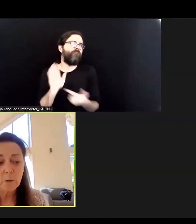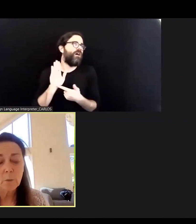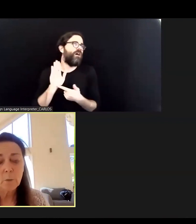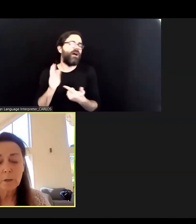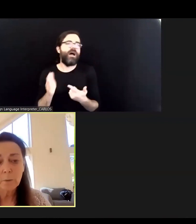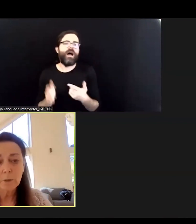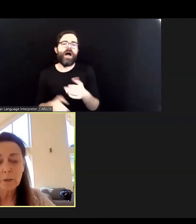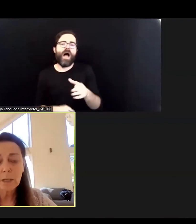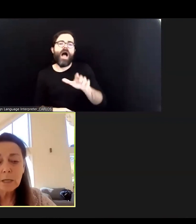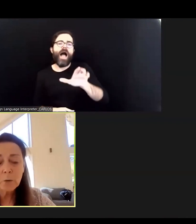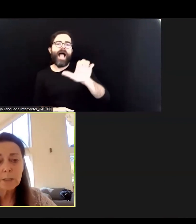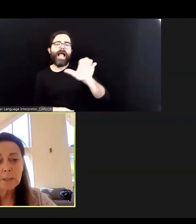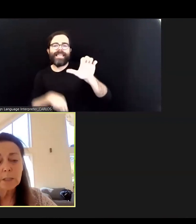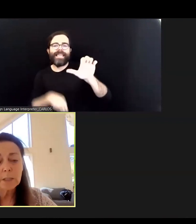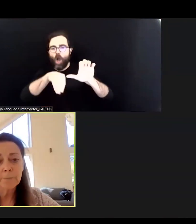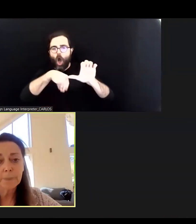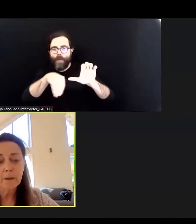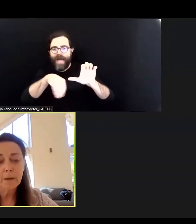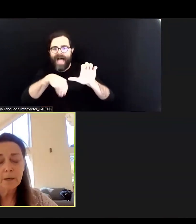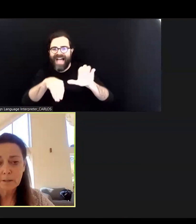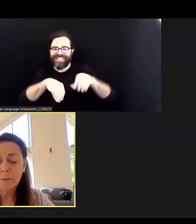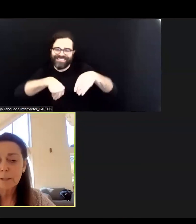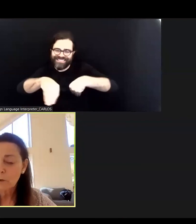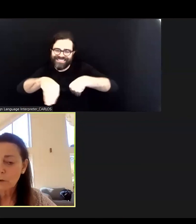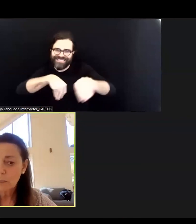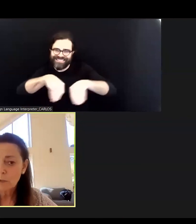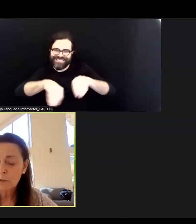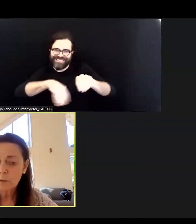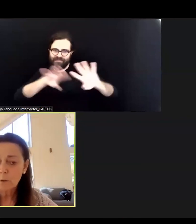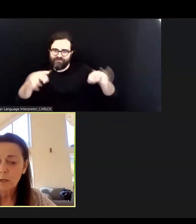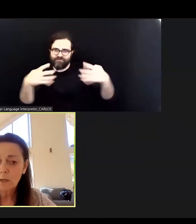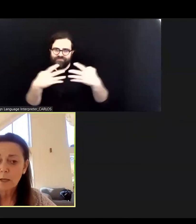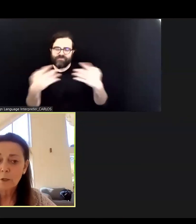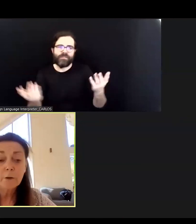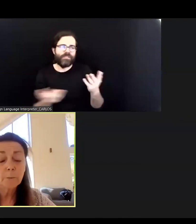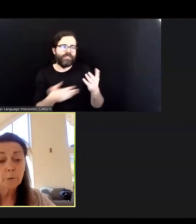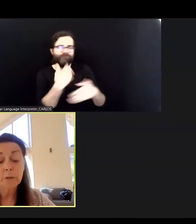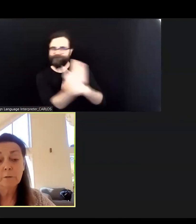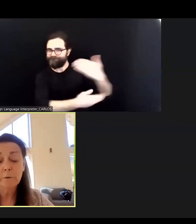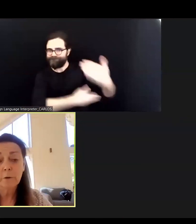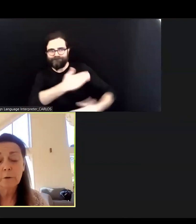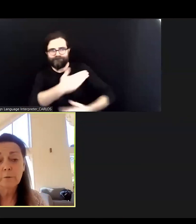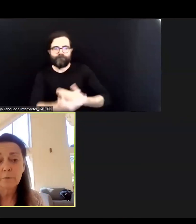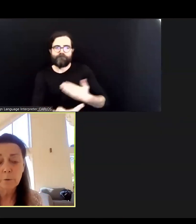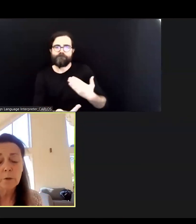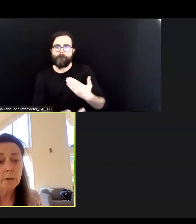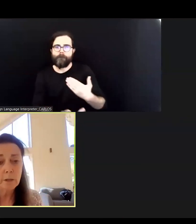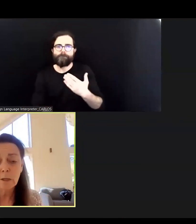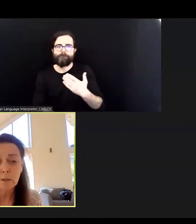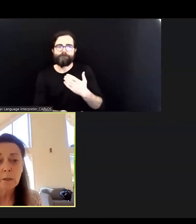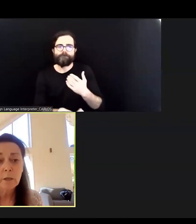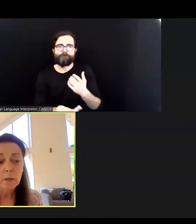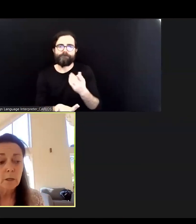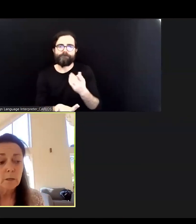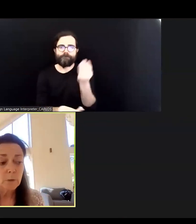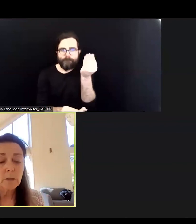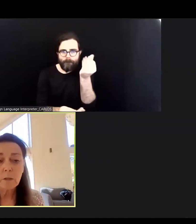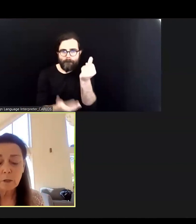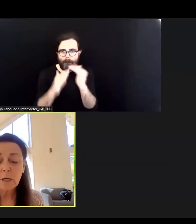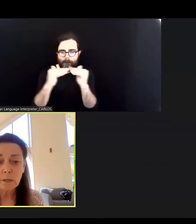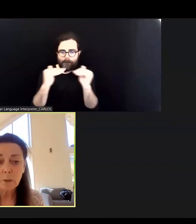like 97% or something of our clients, and the rest was mostly disabled persons organizations.